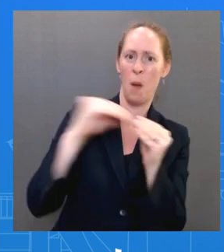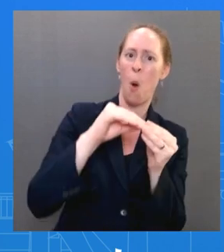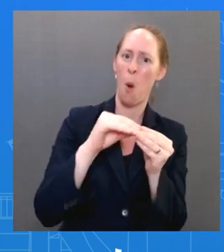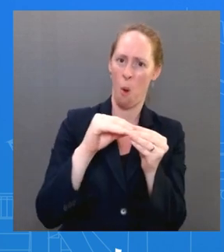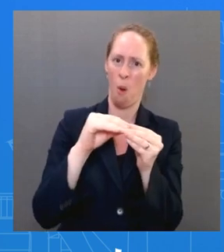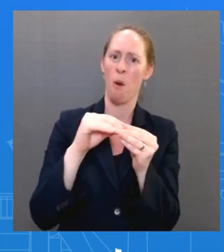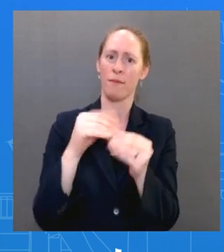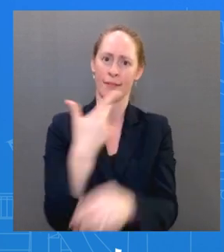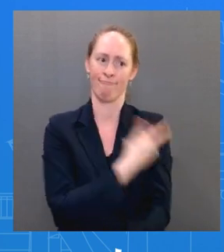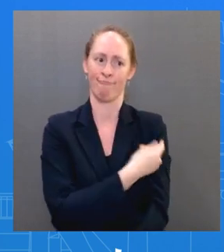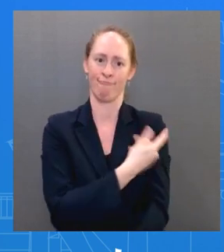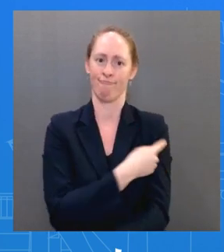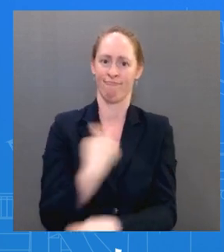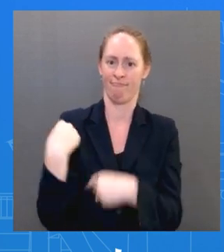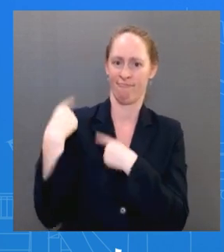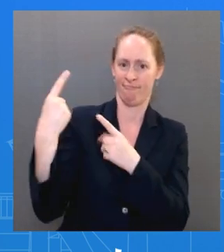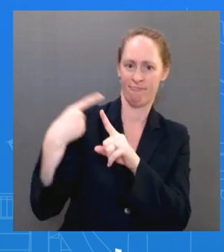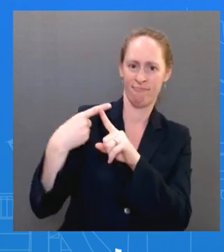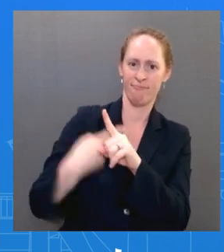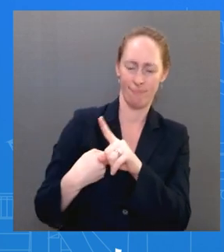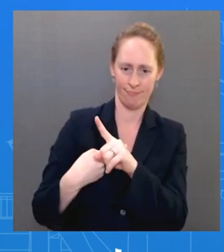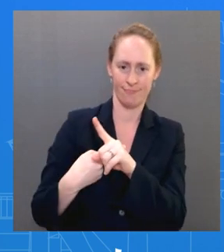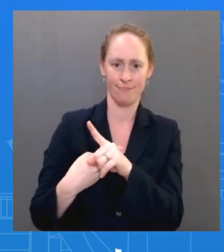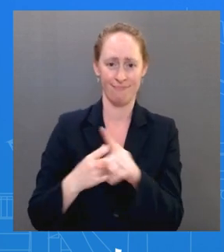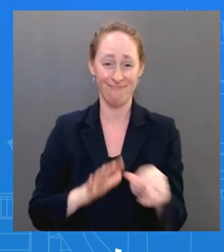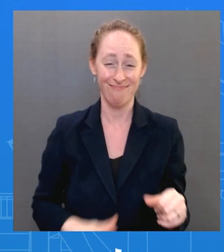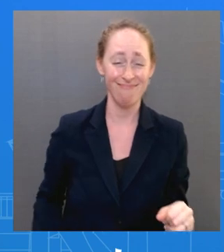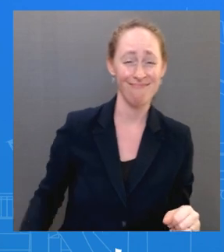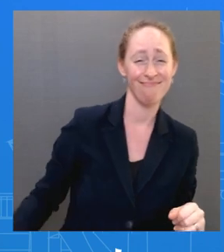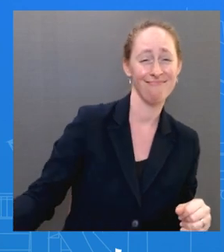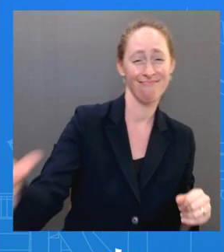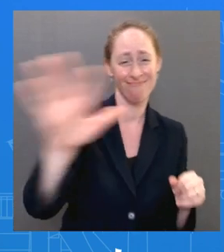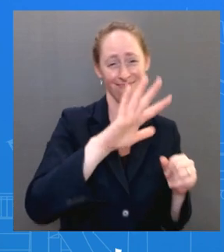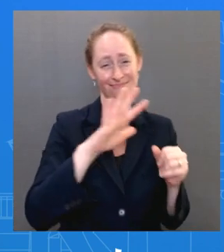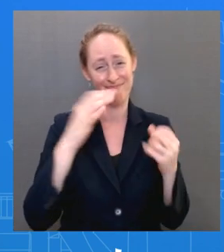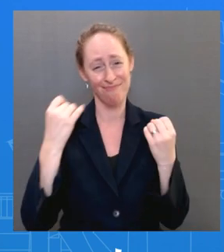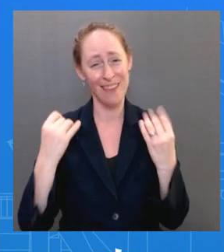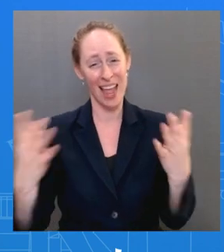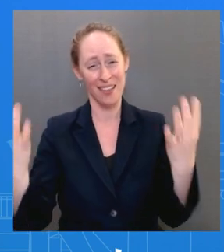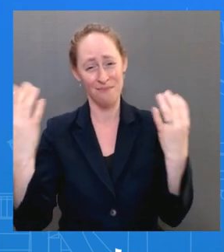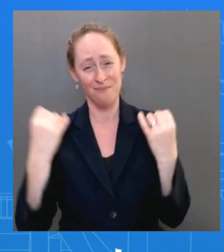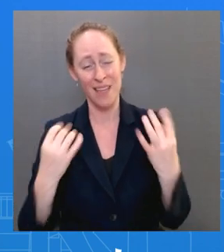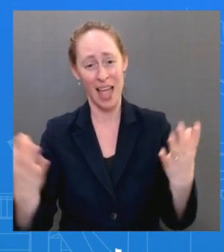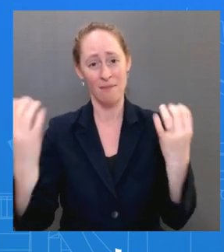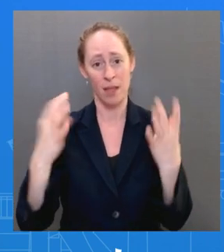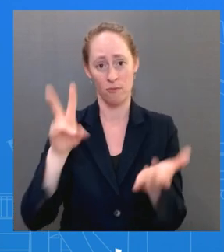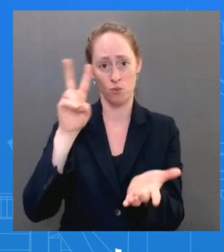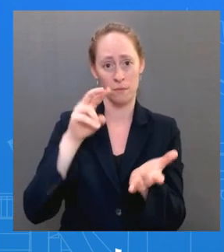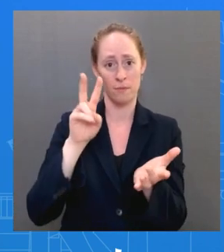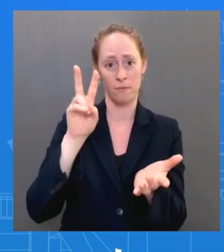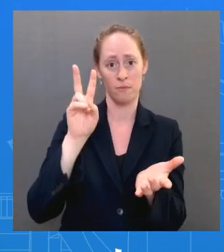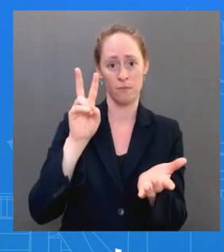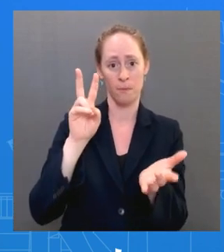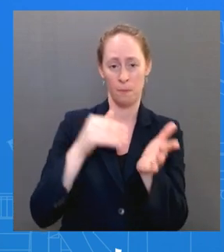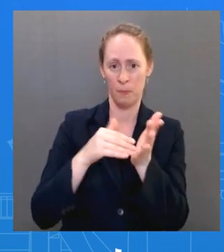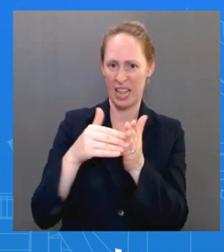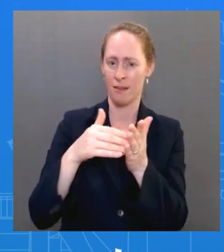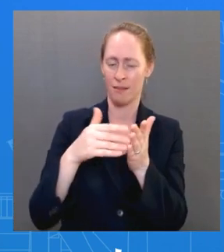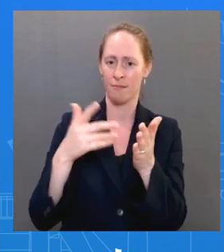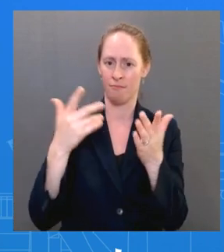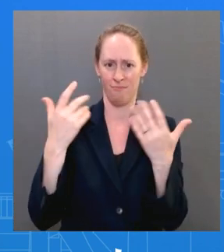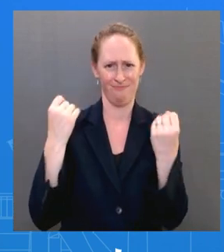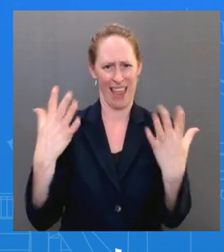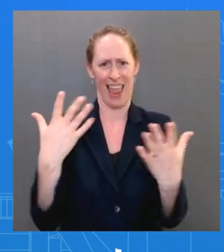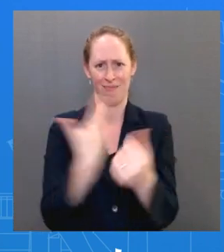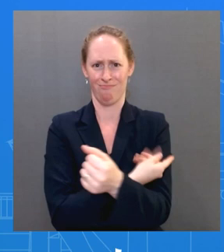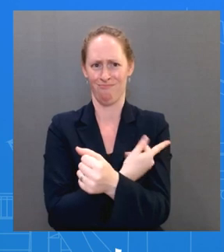last week. That's the highest number in 6 weeks. So as Americans go about their daily lives this summer, they're heeding the public health